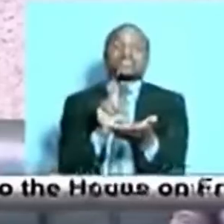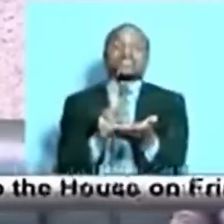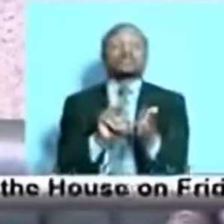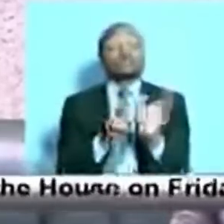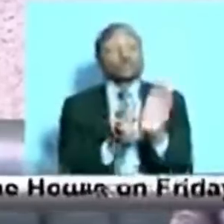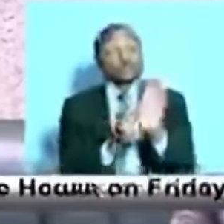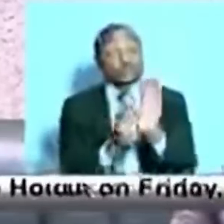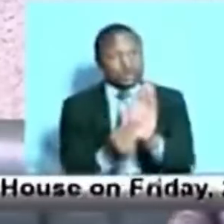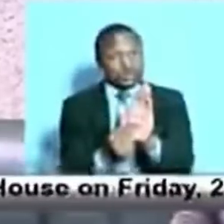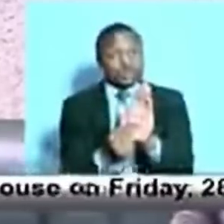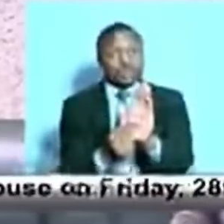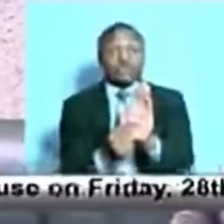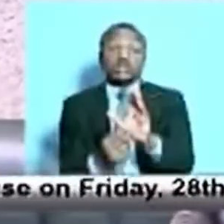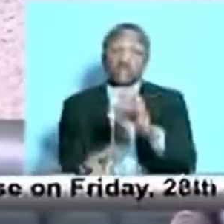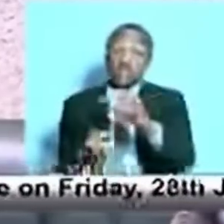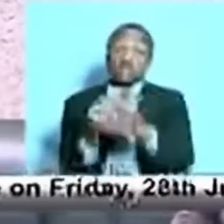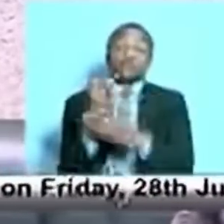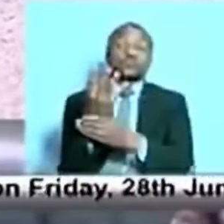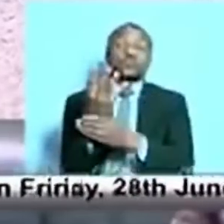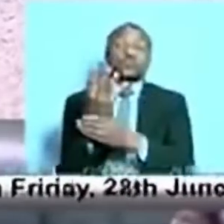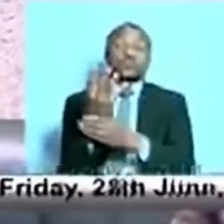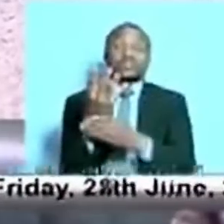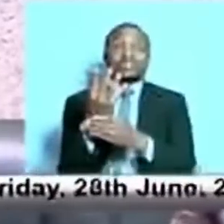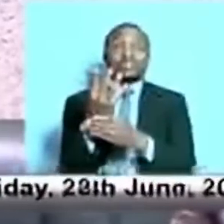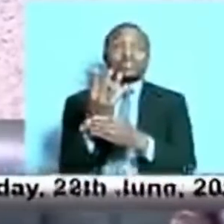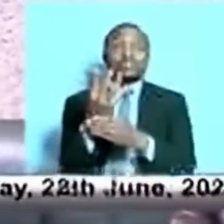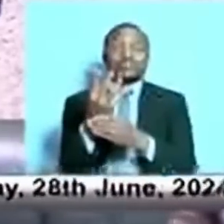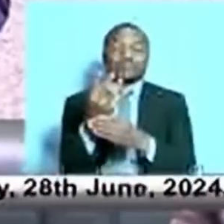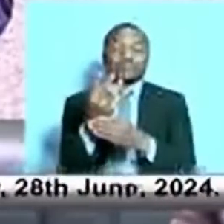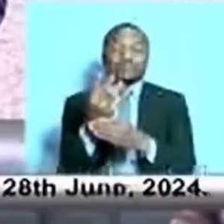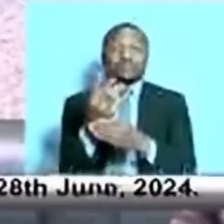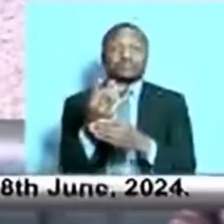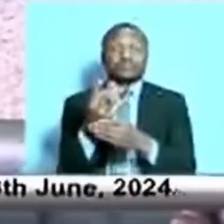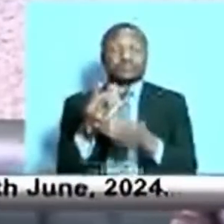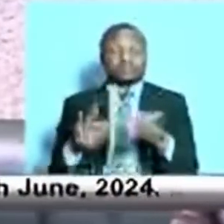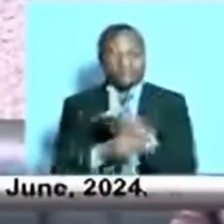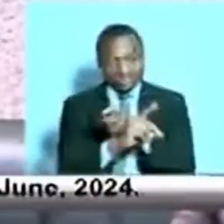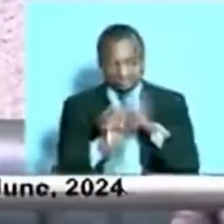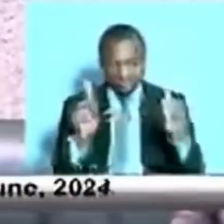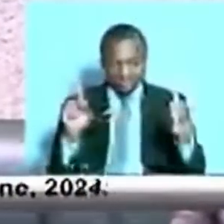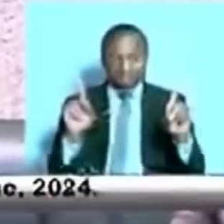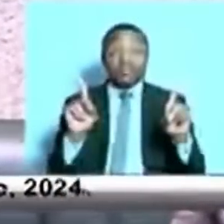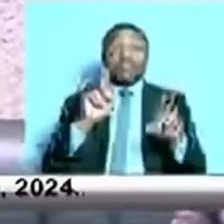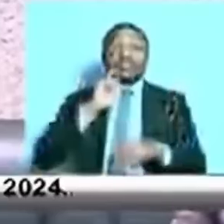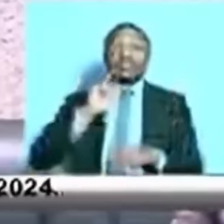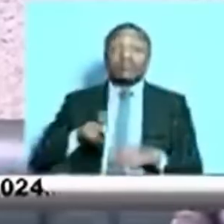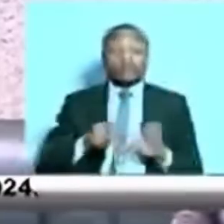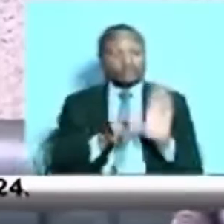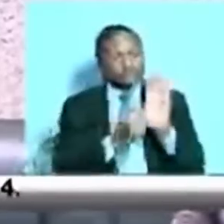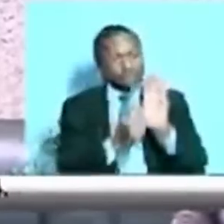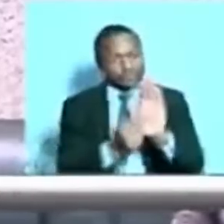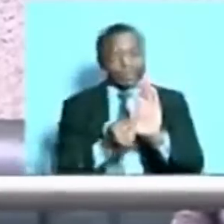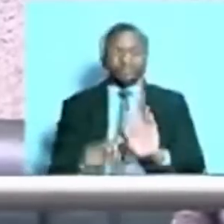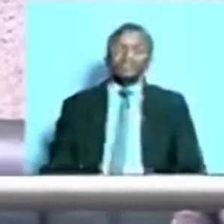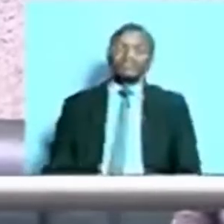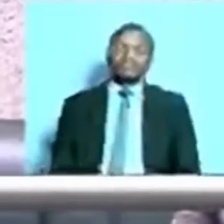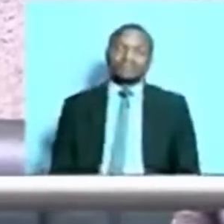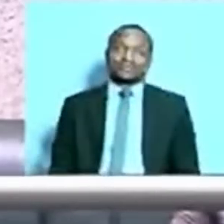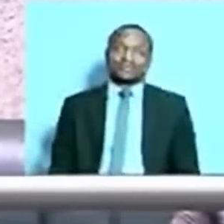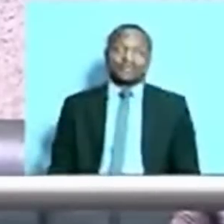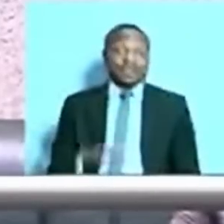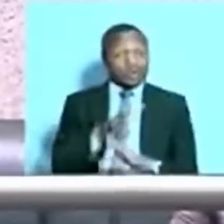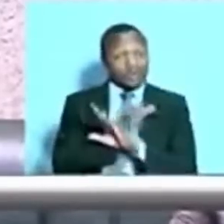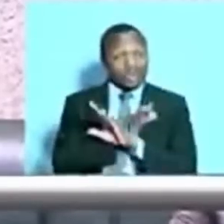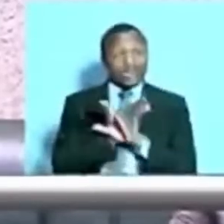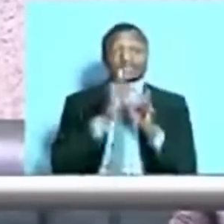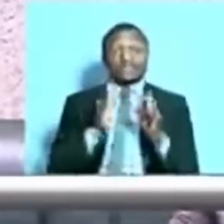sign of mature leadership in democracy. We must be able to demonstrate that we as